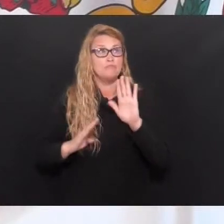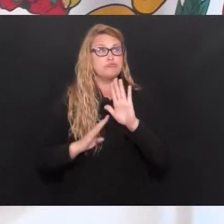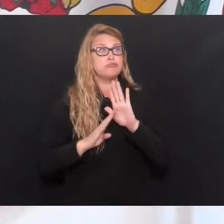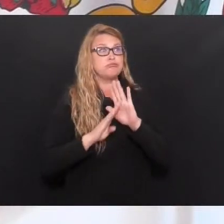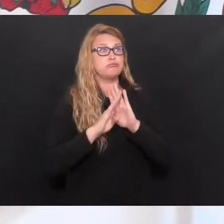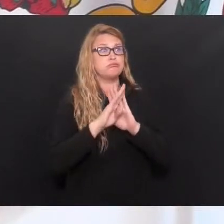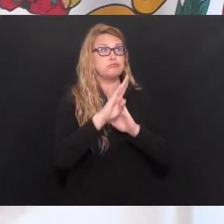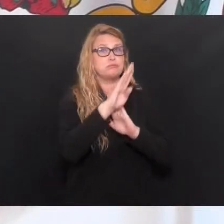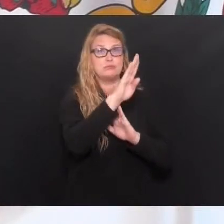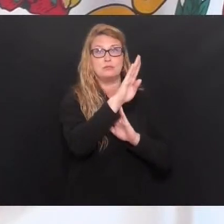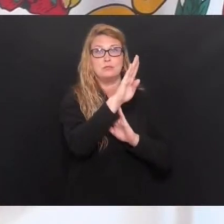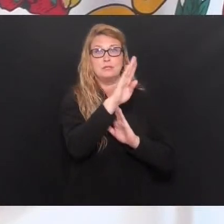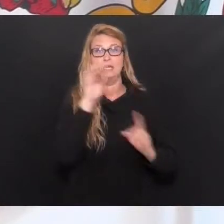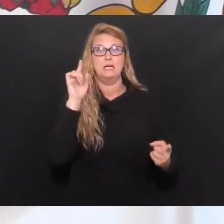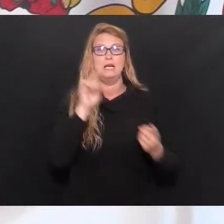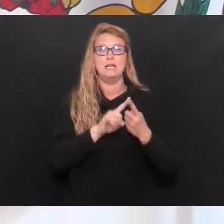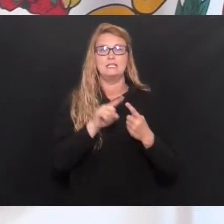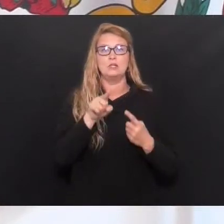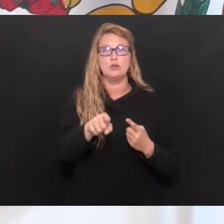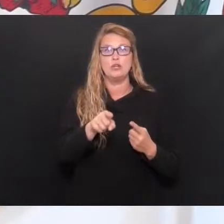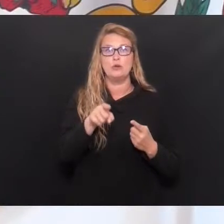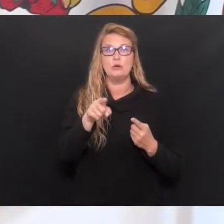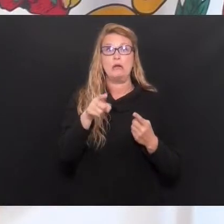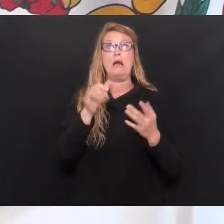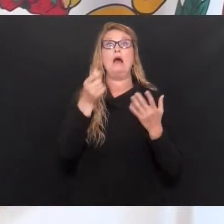escalate until you believe.